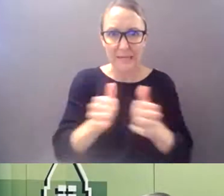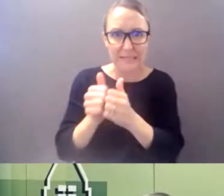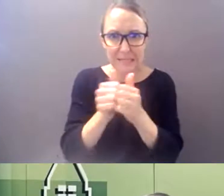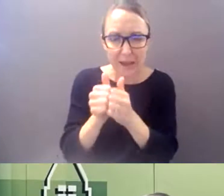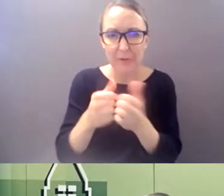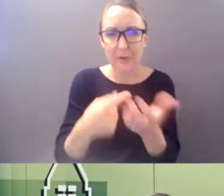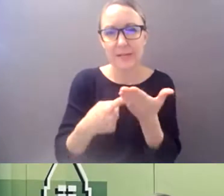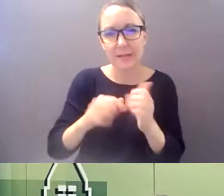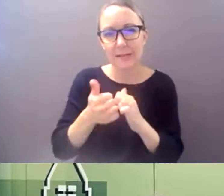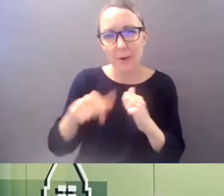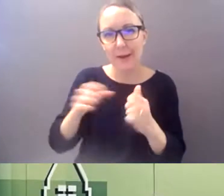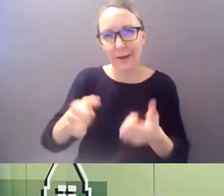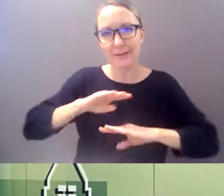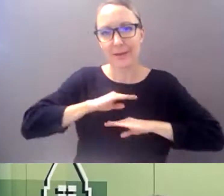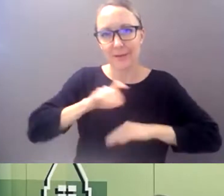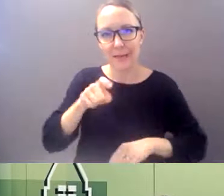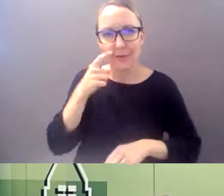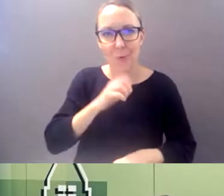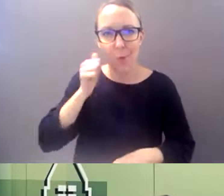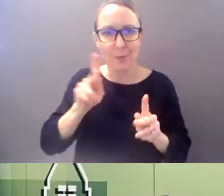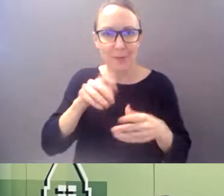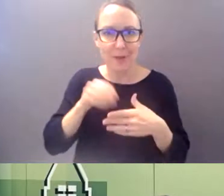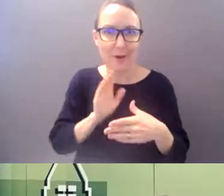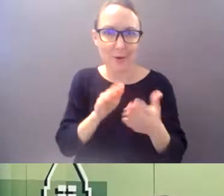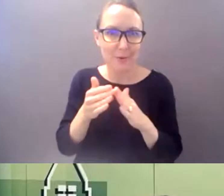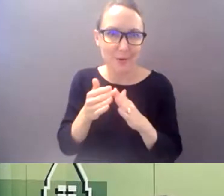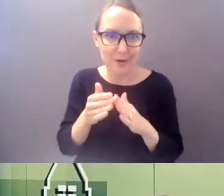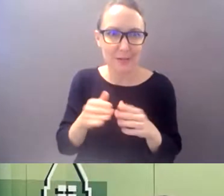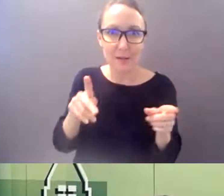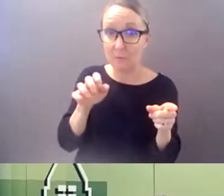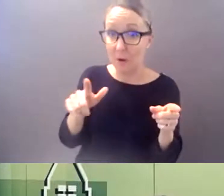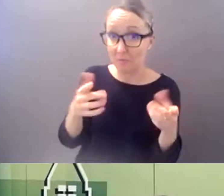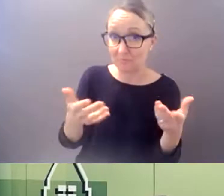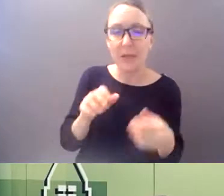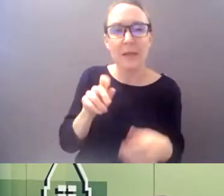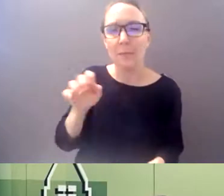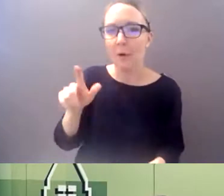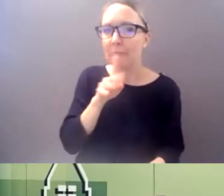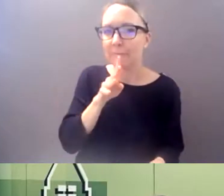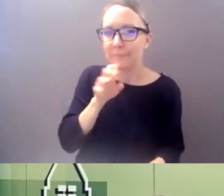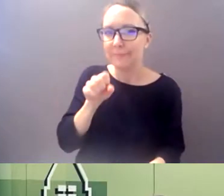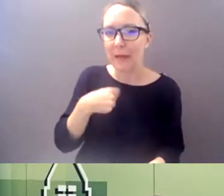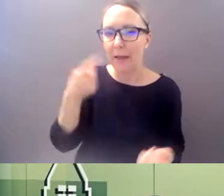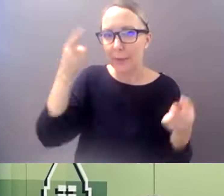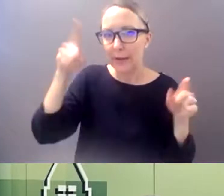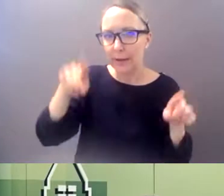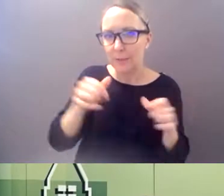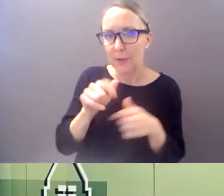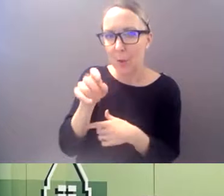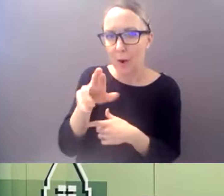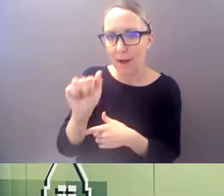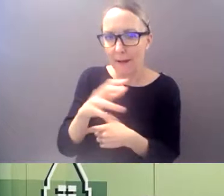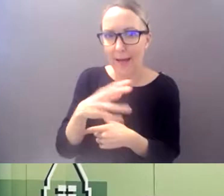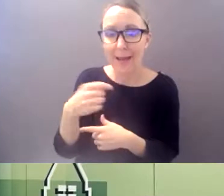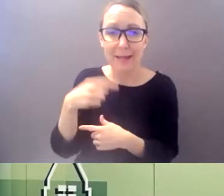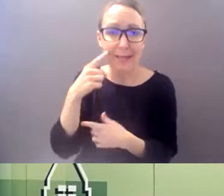in our communities. No, and I would agree. I would agree with what Laura said, and I think it's important to note.